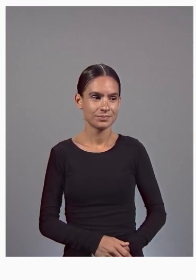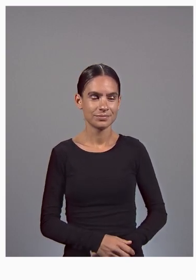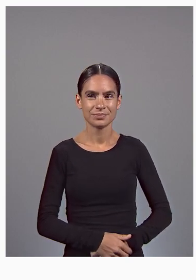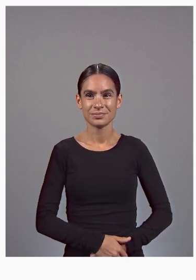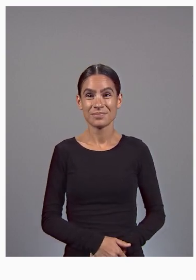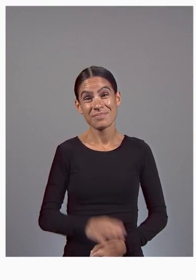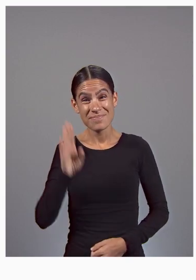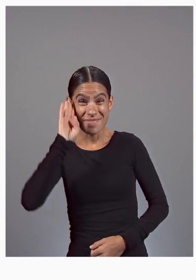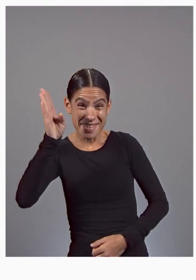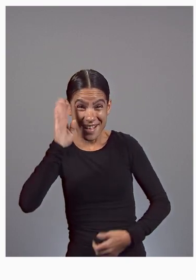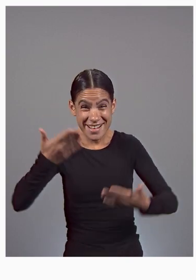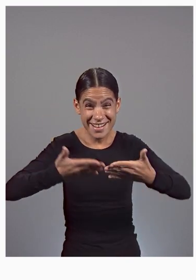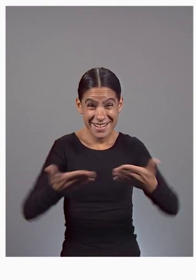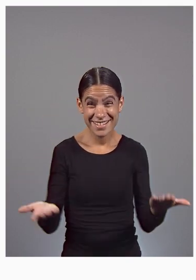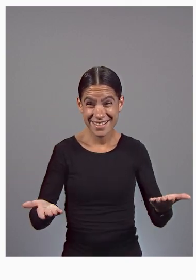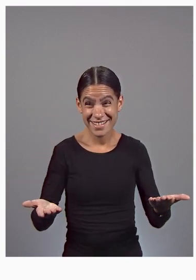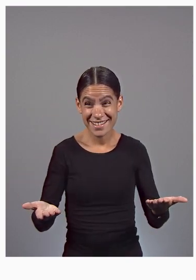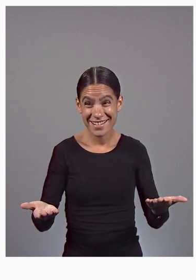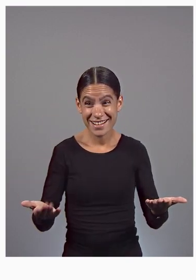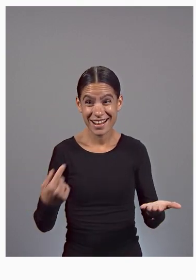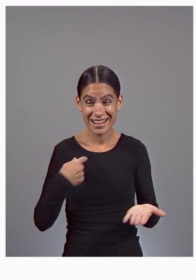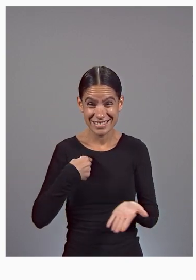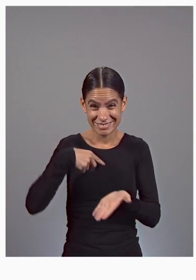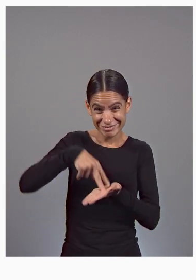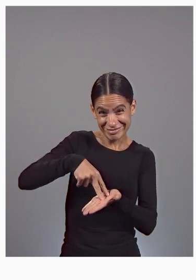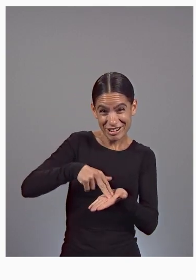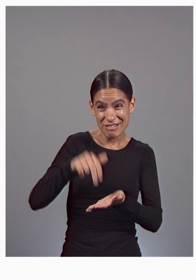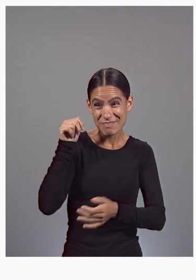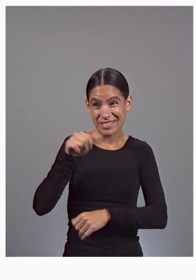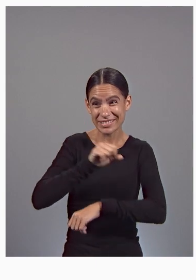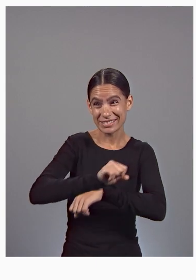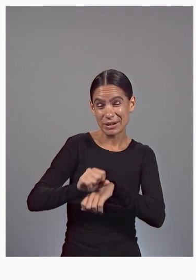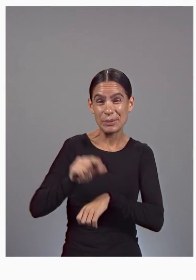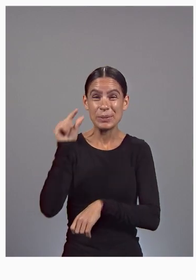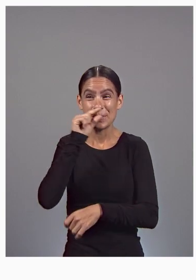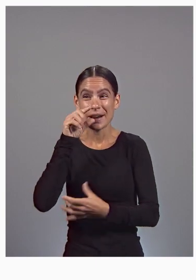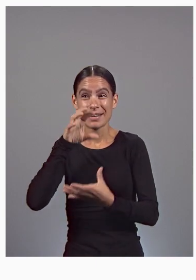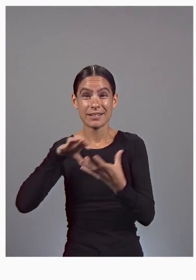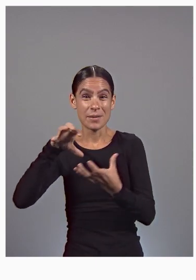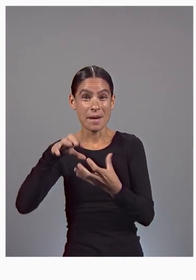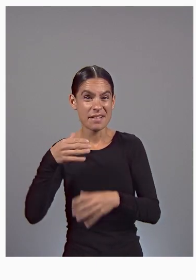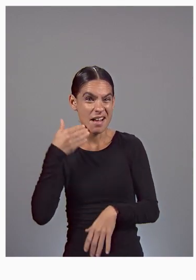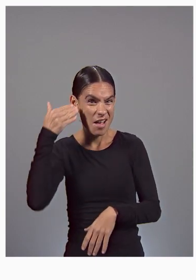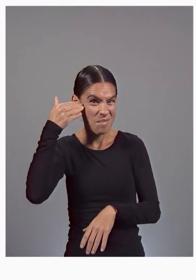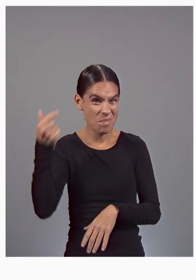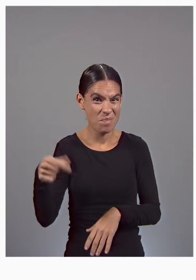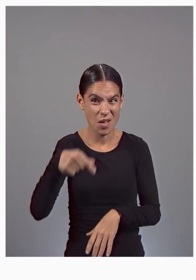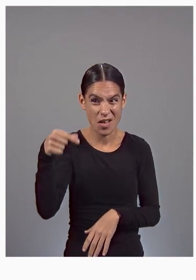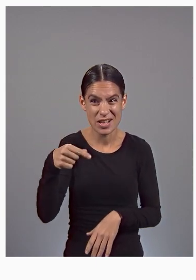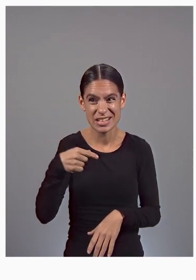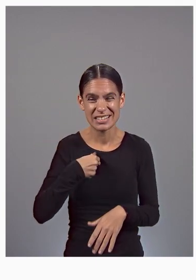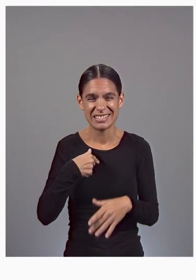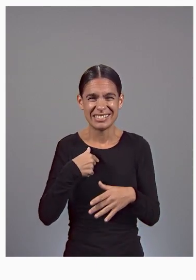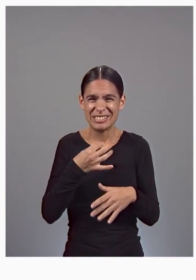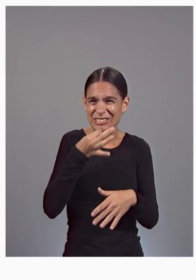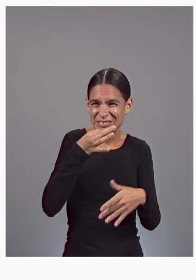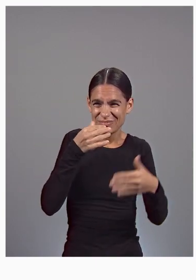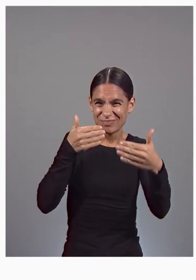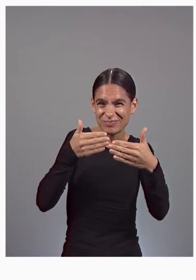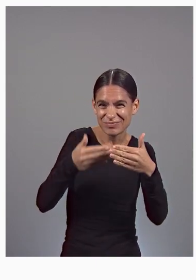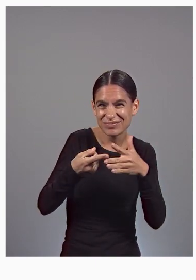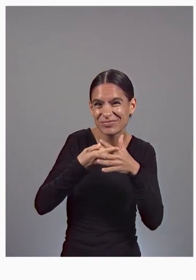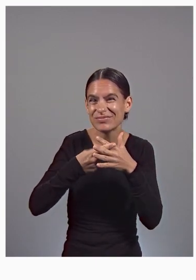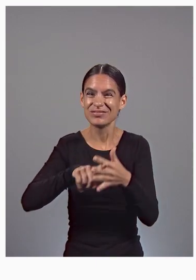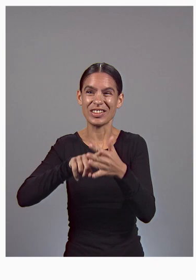Hey, everybody. So I'm standing backstage at the Google Cloud's HQ. We're literally seconds away from kicking off the